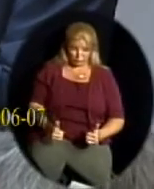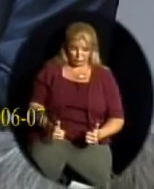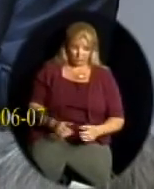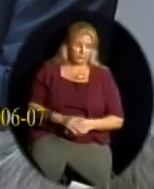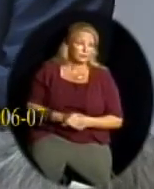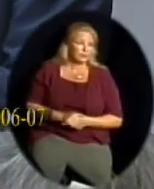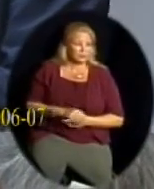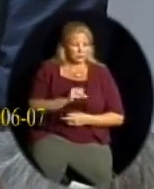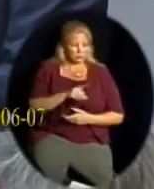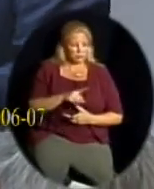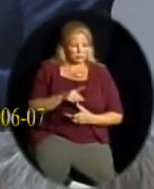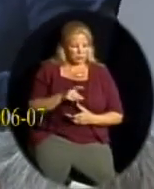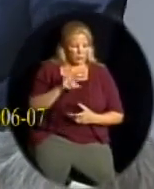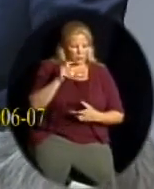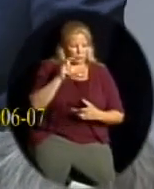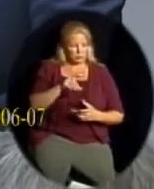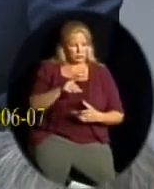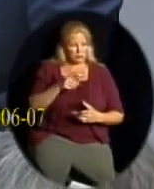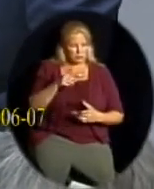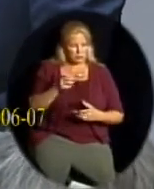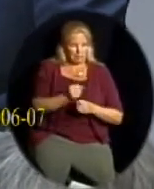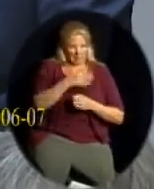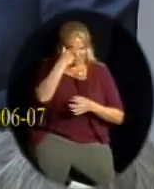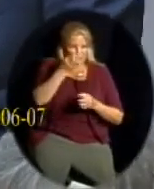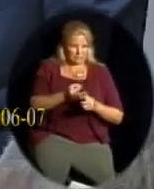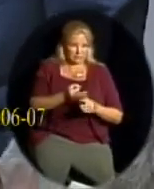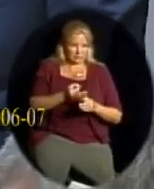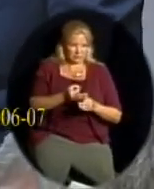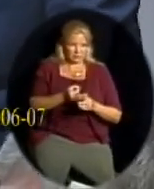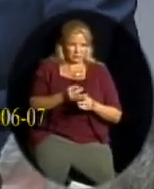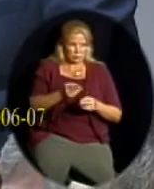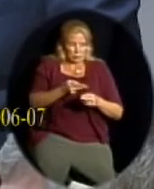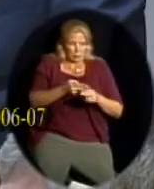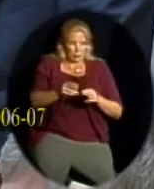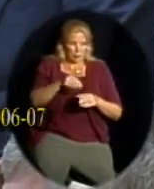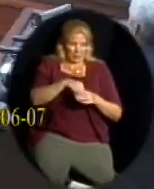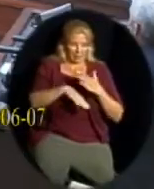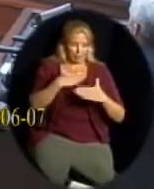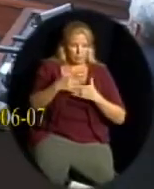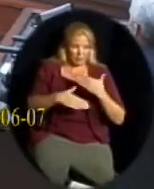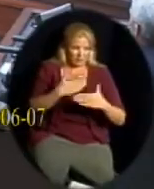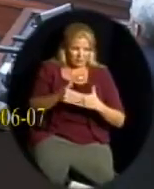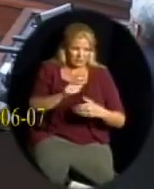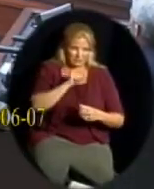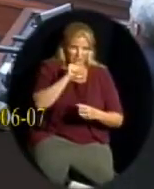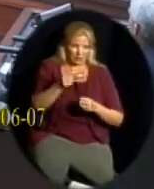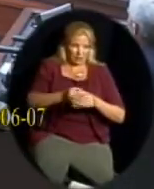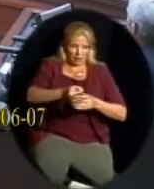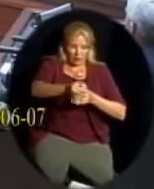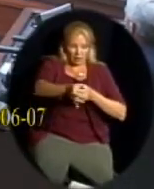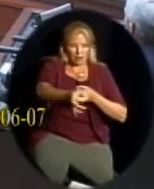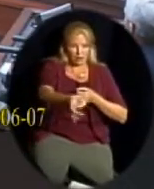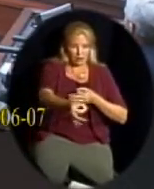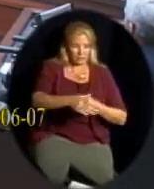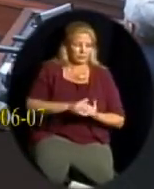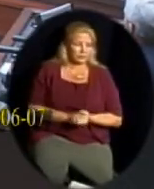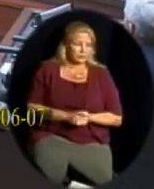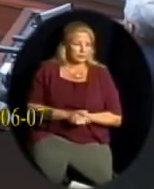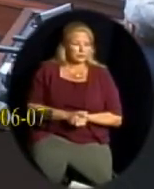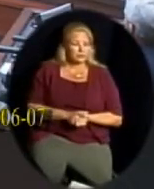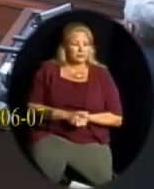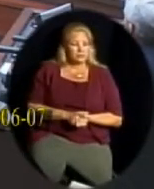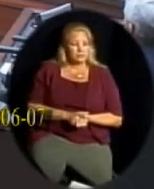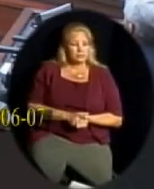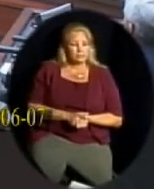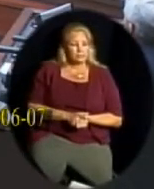process instead of spreading it out, might be pretty great. And I agree with what Ms. Ashley has said completely. The one caveat being that I